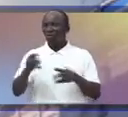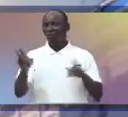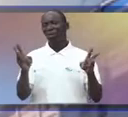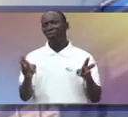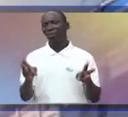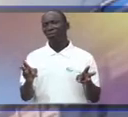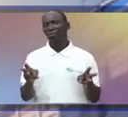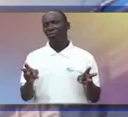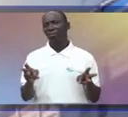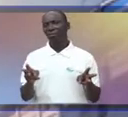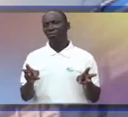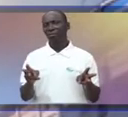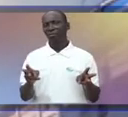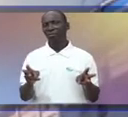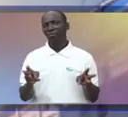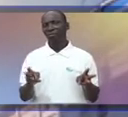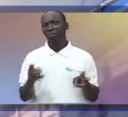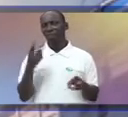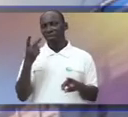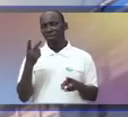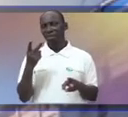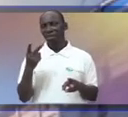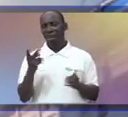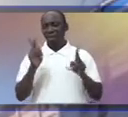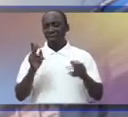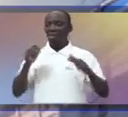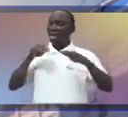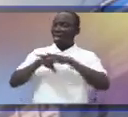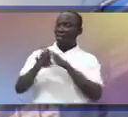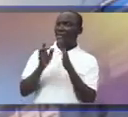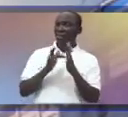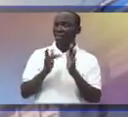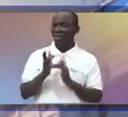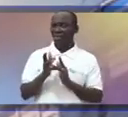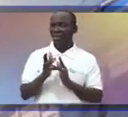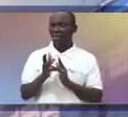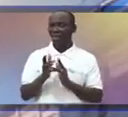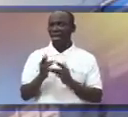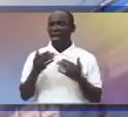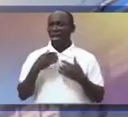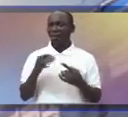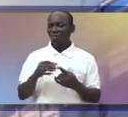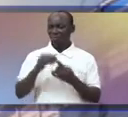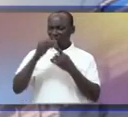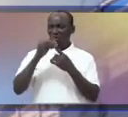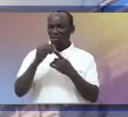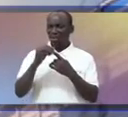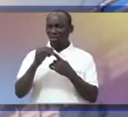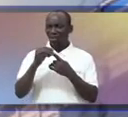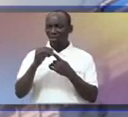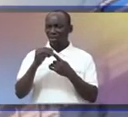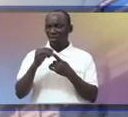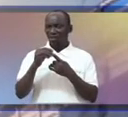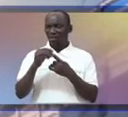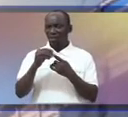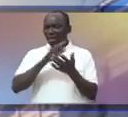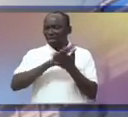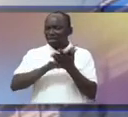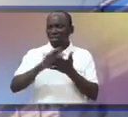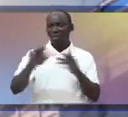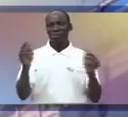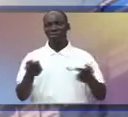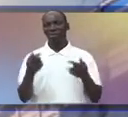ba Kristo mu a. Hon hon mu chwe tiye chwe duwa wa e wasi ye cha. A enye oba awo abe mwa abo